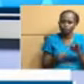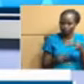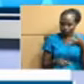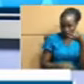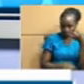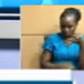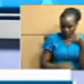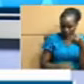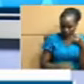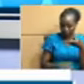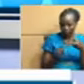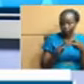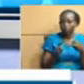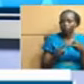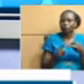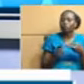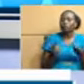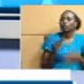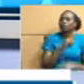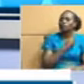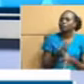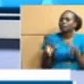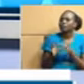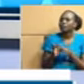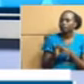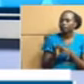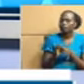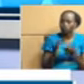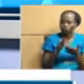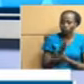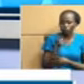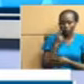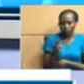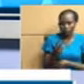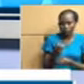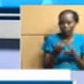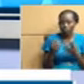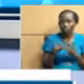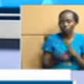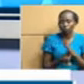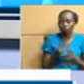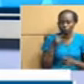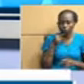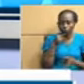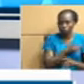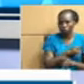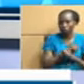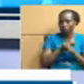issue of regarding resources is that consistently we are seeing that issues of social protection are